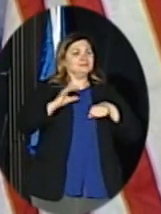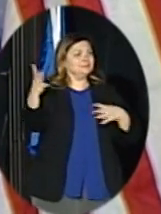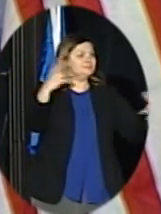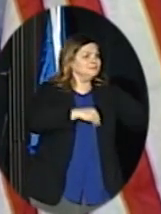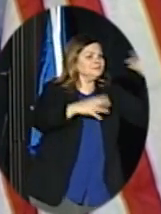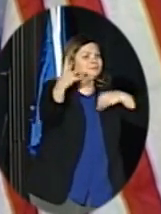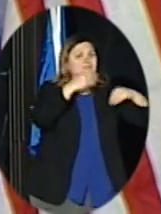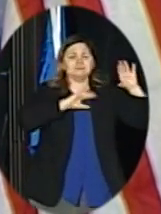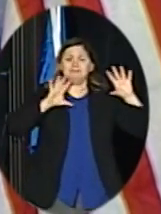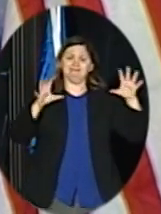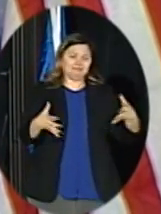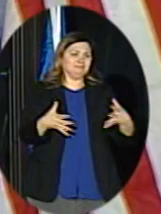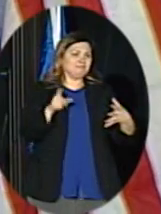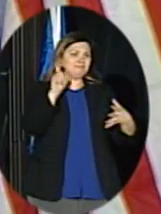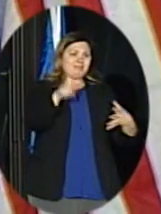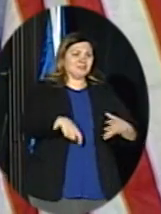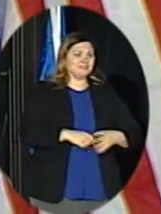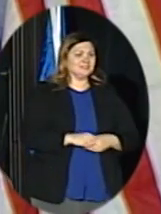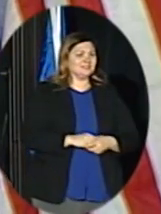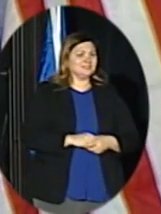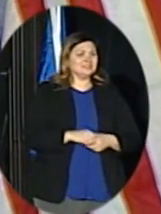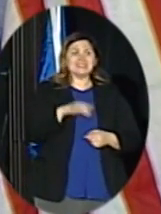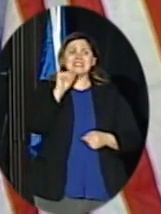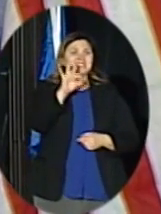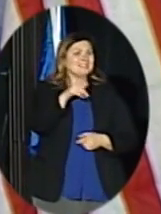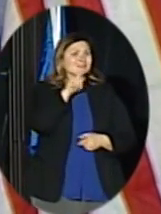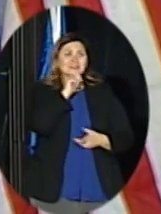Don't clap if you're not gonna help.